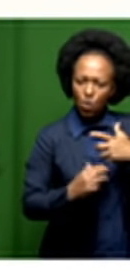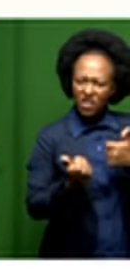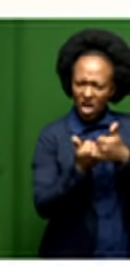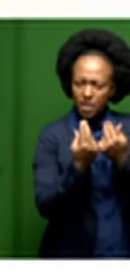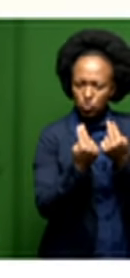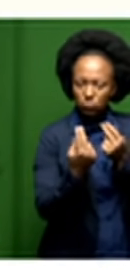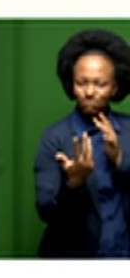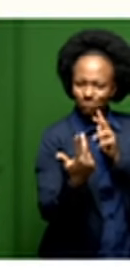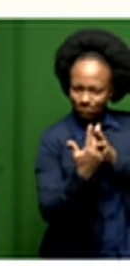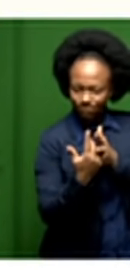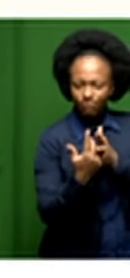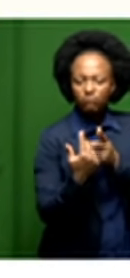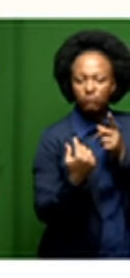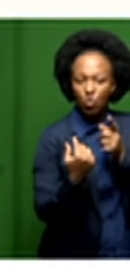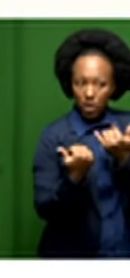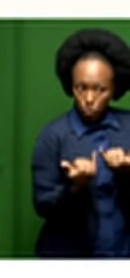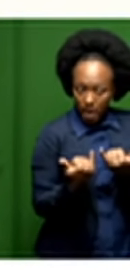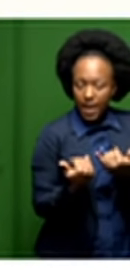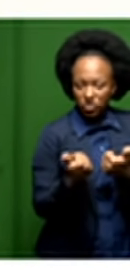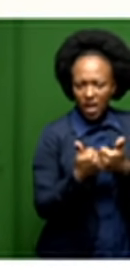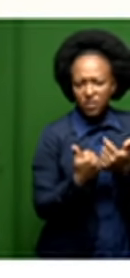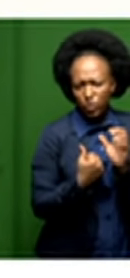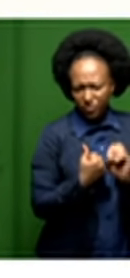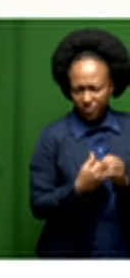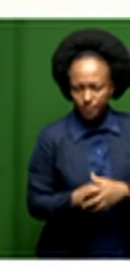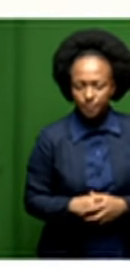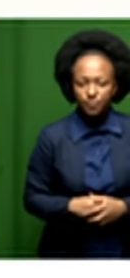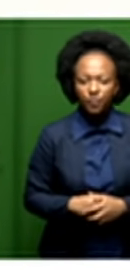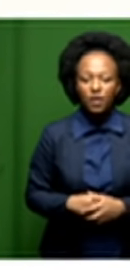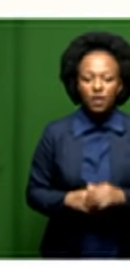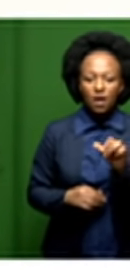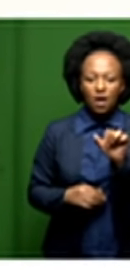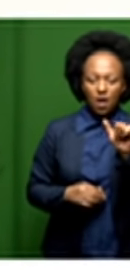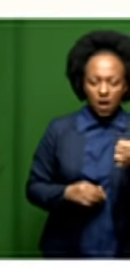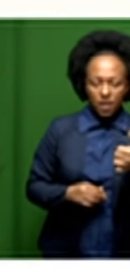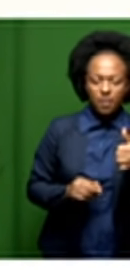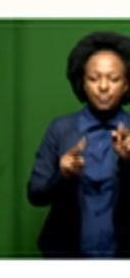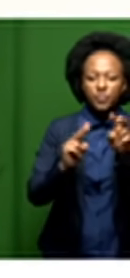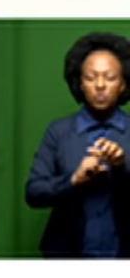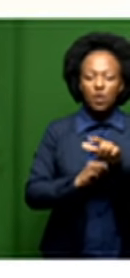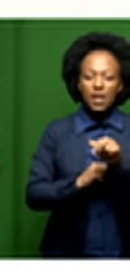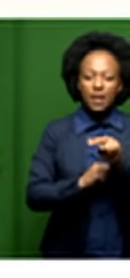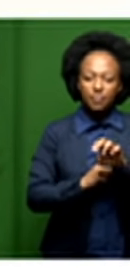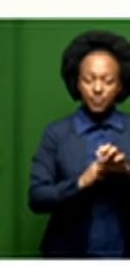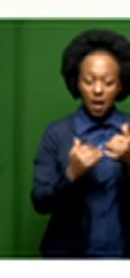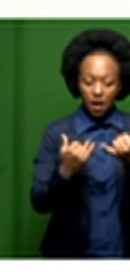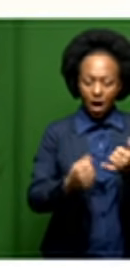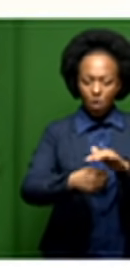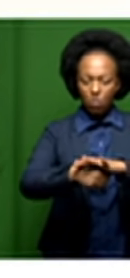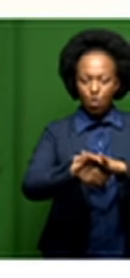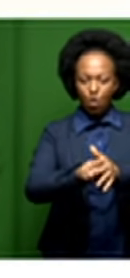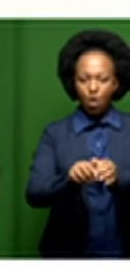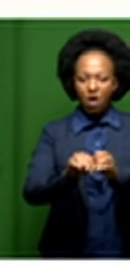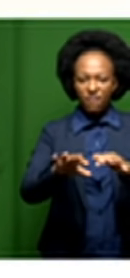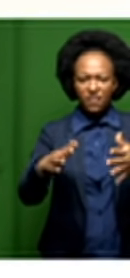we're actually facing today. Another aspect, Leanne, is that in the course of the pandemic, elections